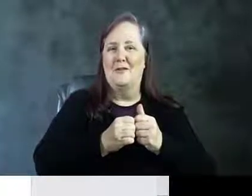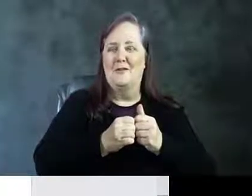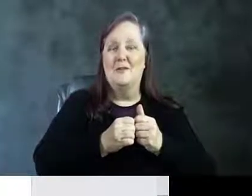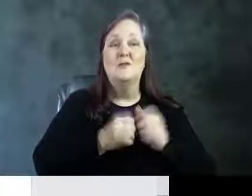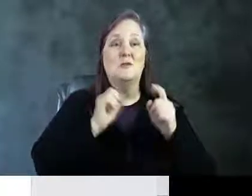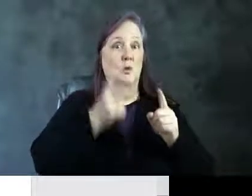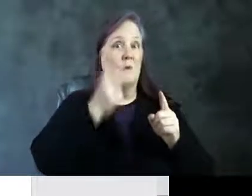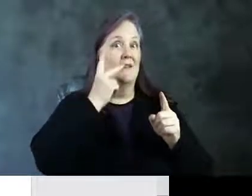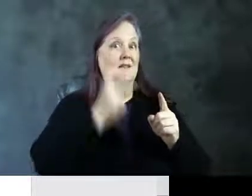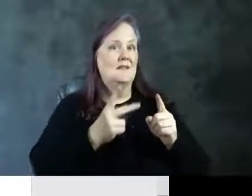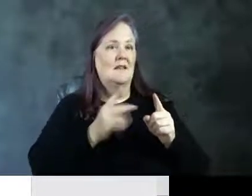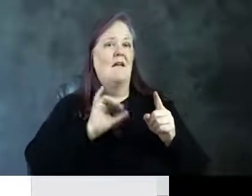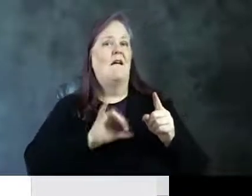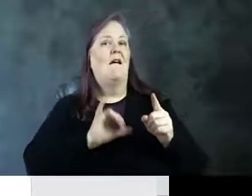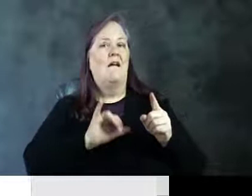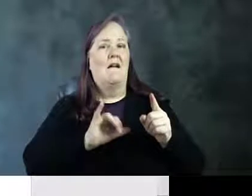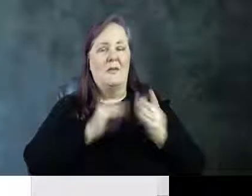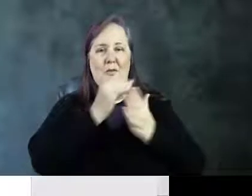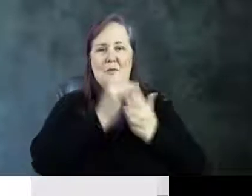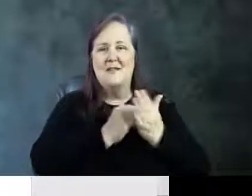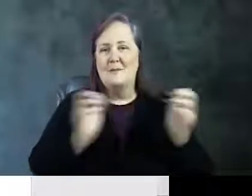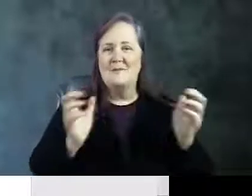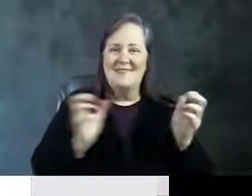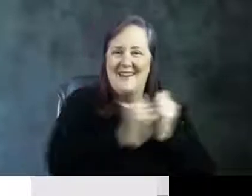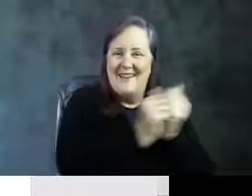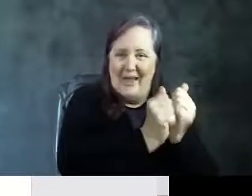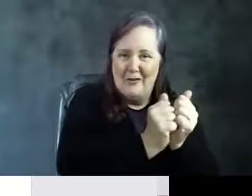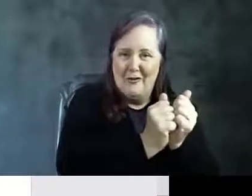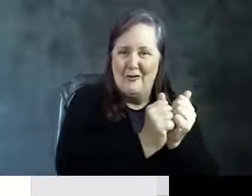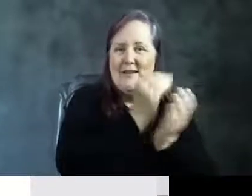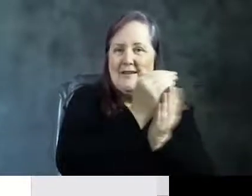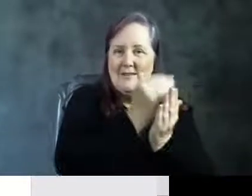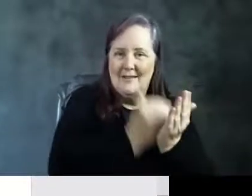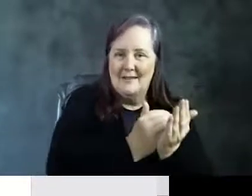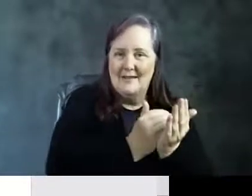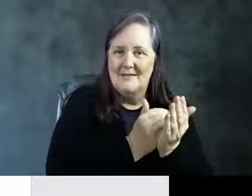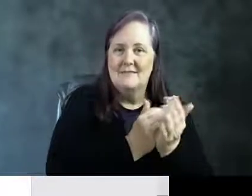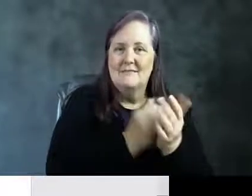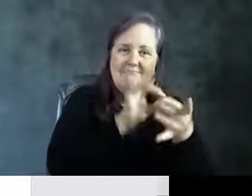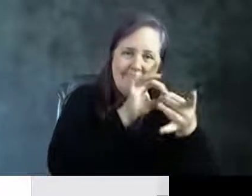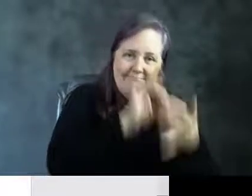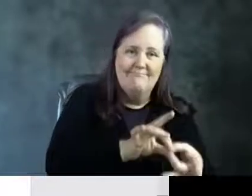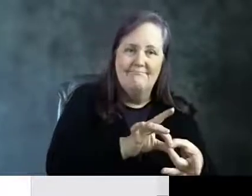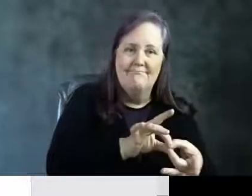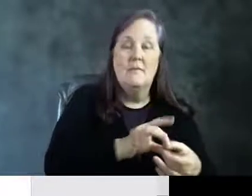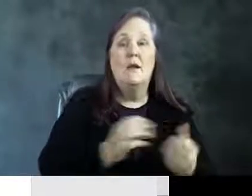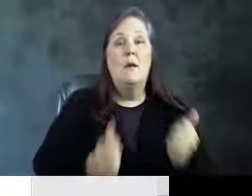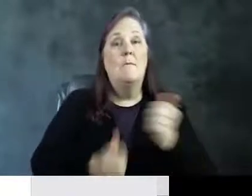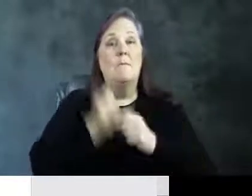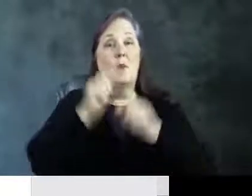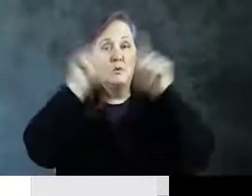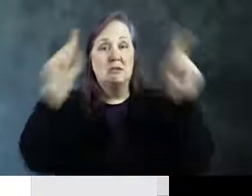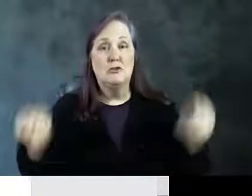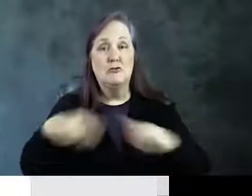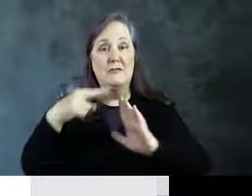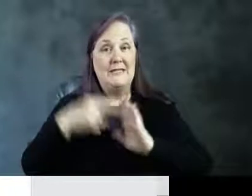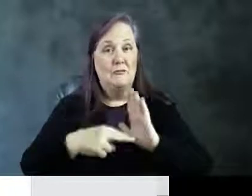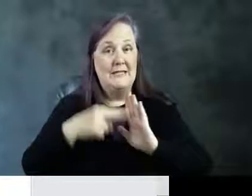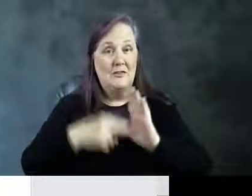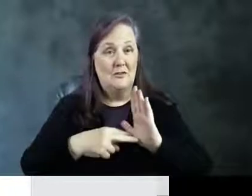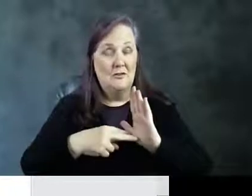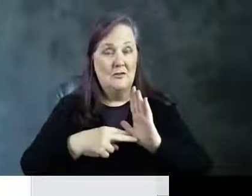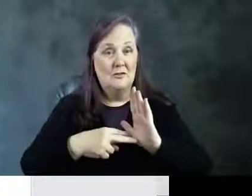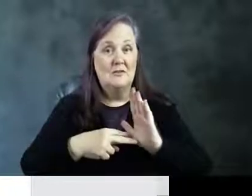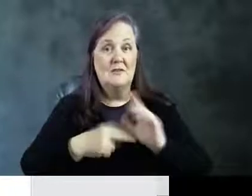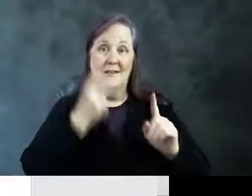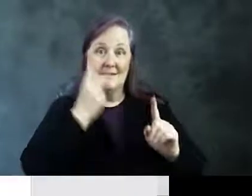at this document, those items go together, they're in a list. And most screen readers, when they get to this point in the document where there